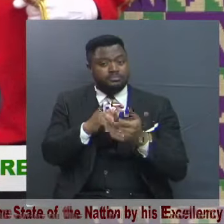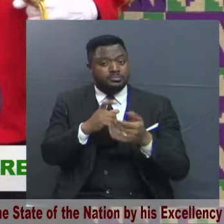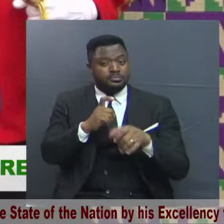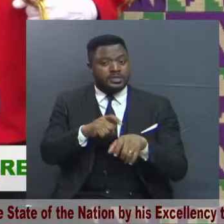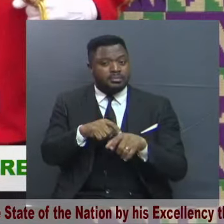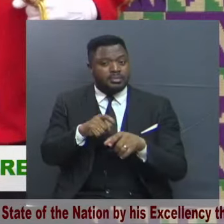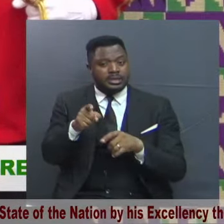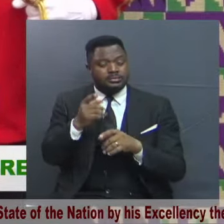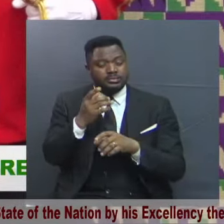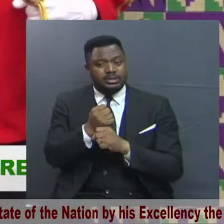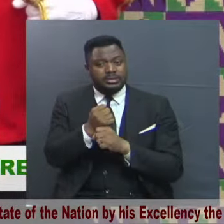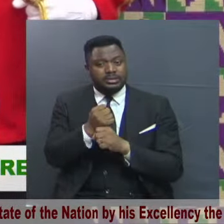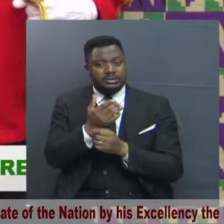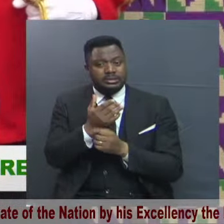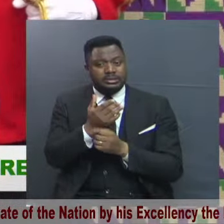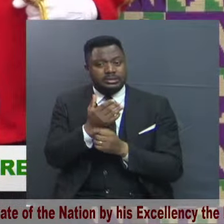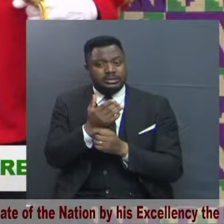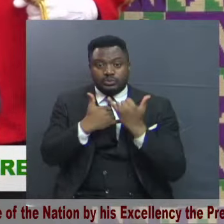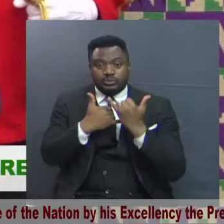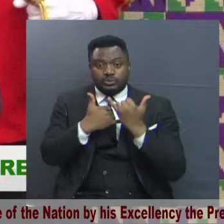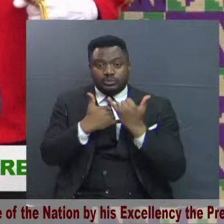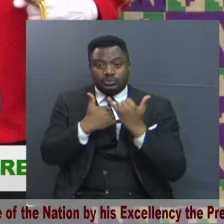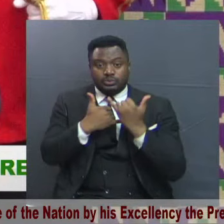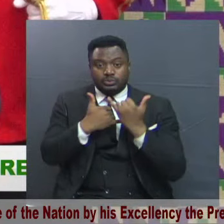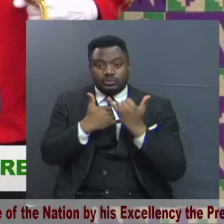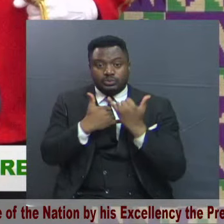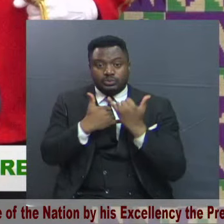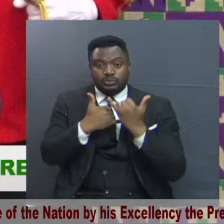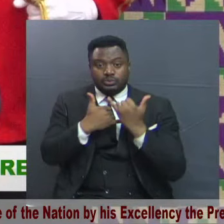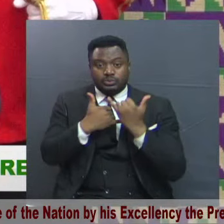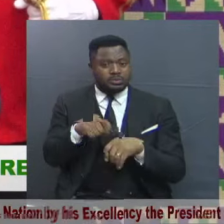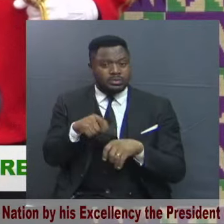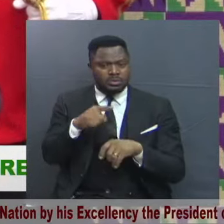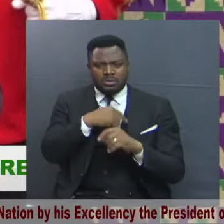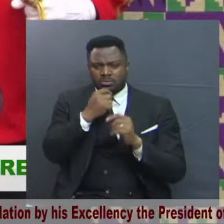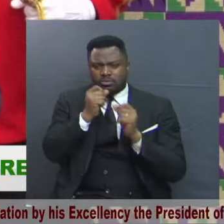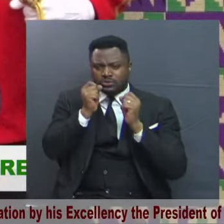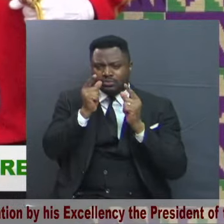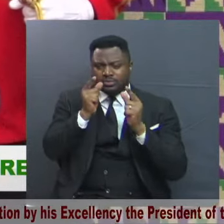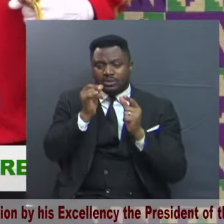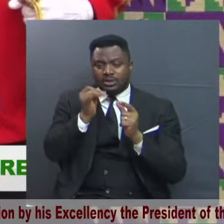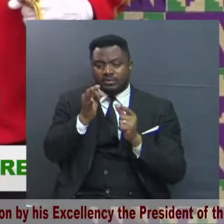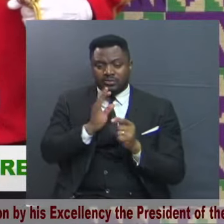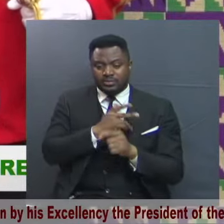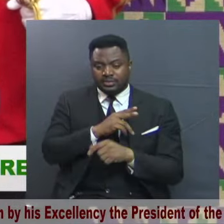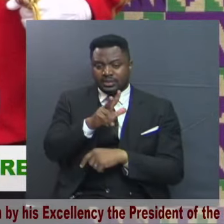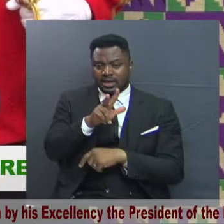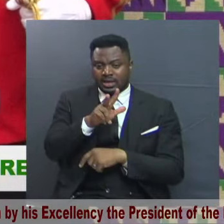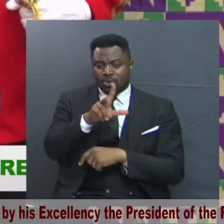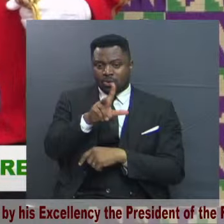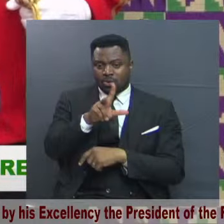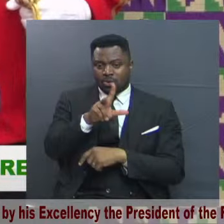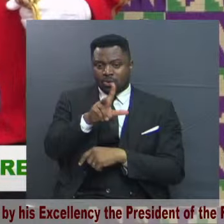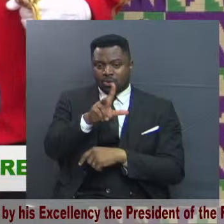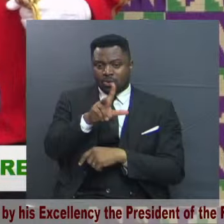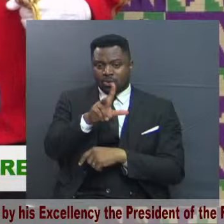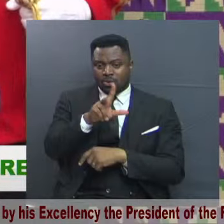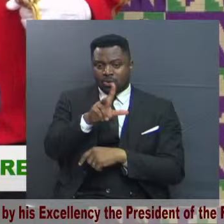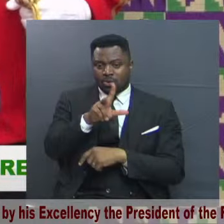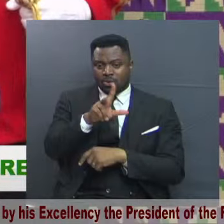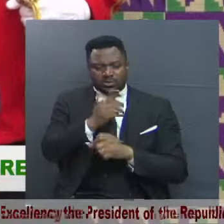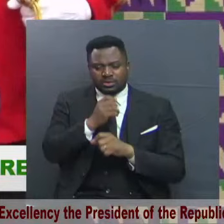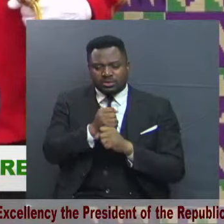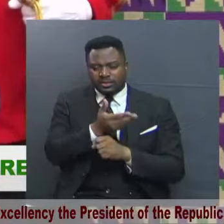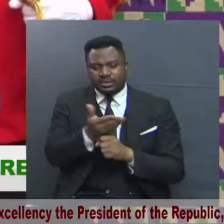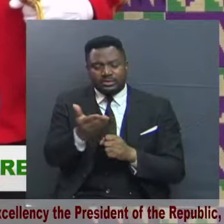things alarmingly wrong it will be surprising if our 31y old Parliament did not get